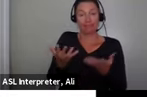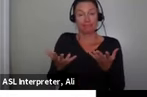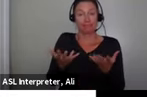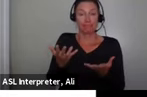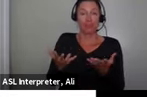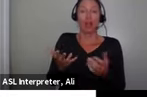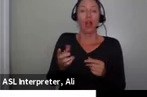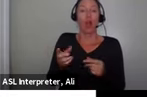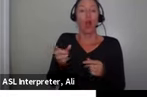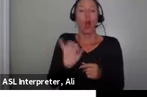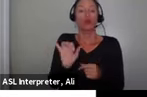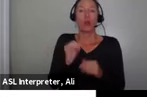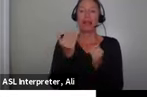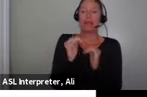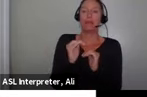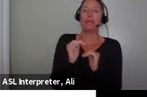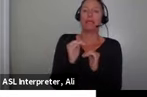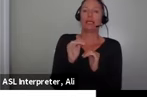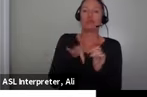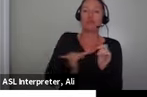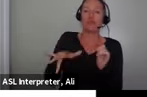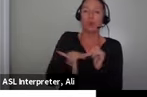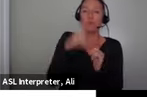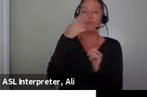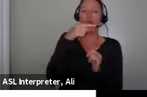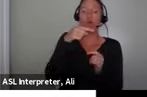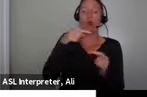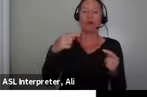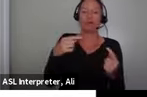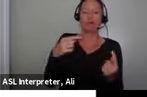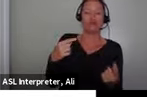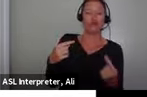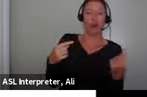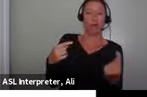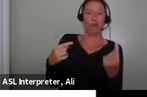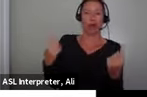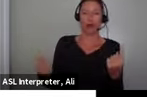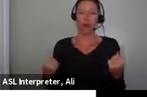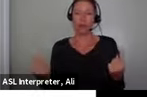there's also limited room to wrap around on either side.